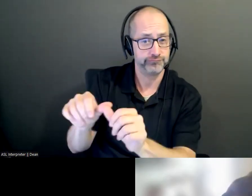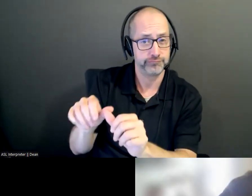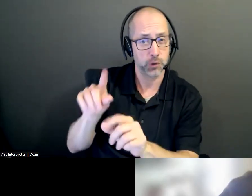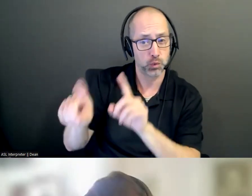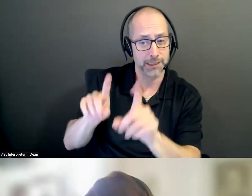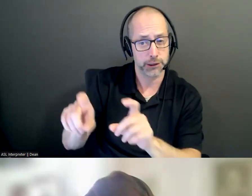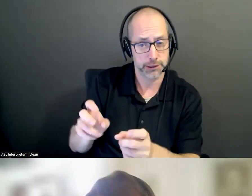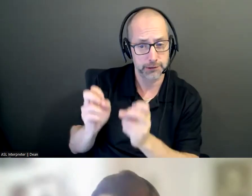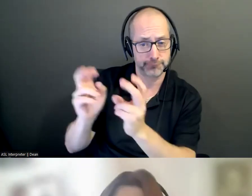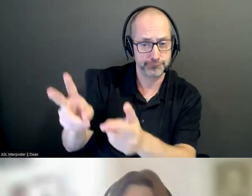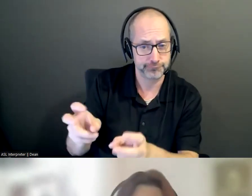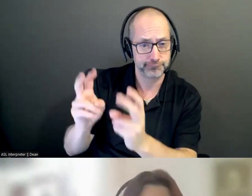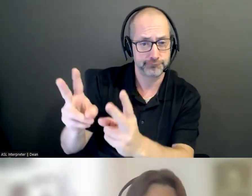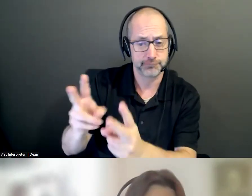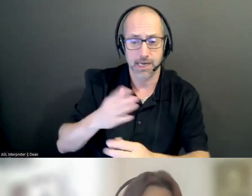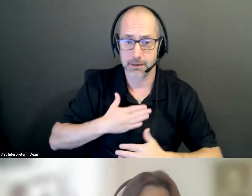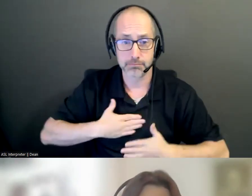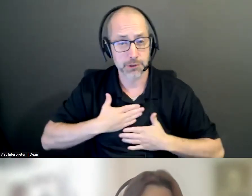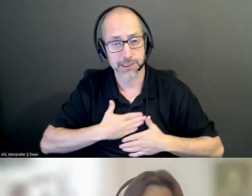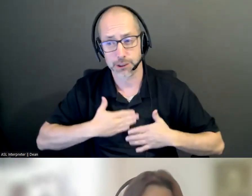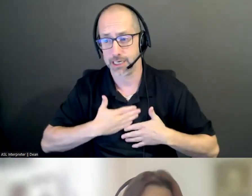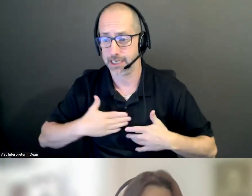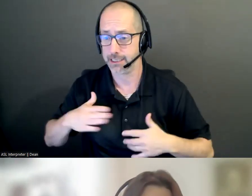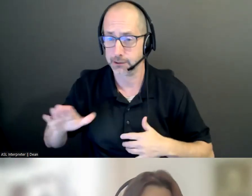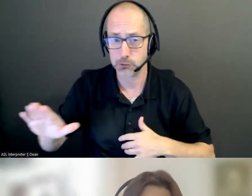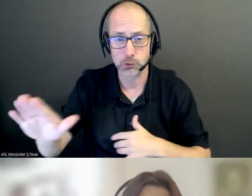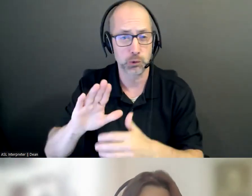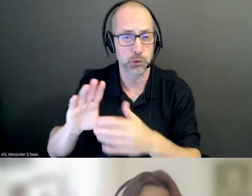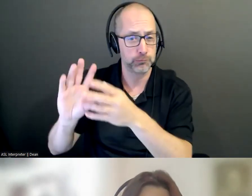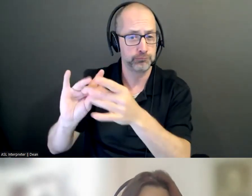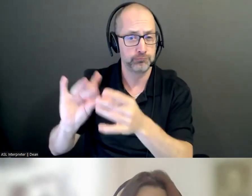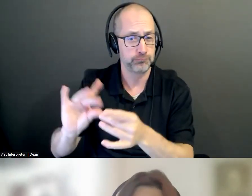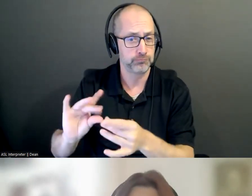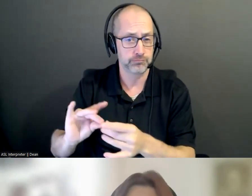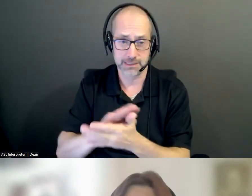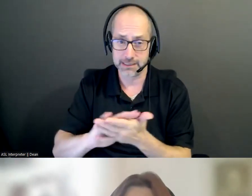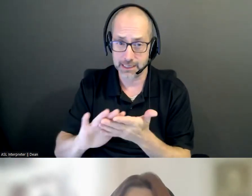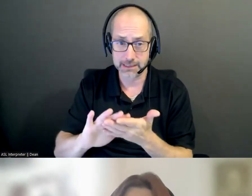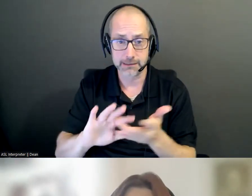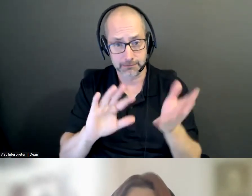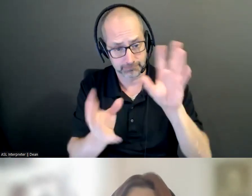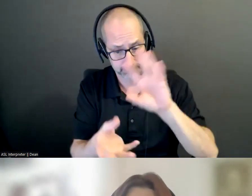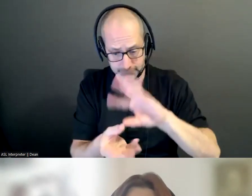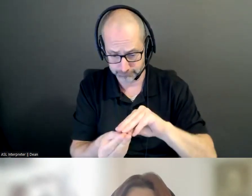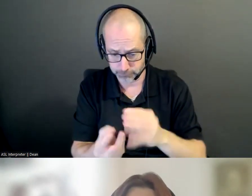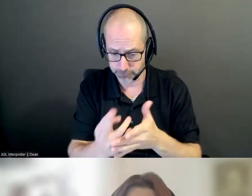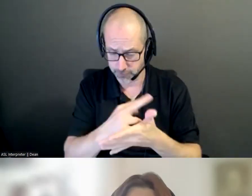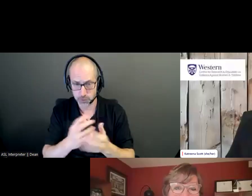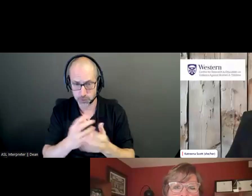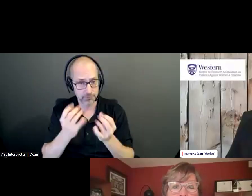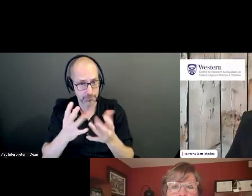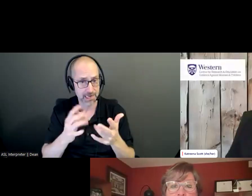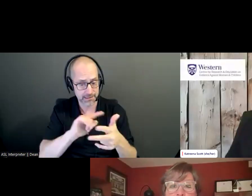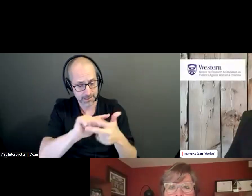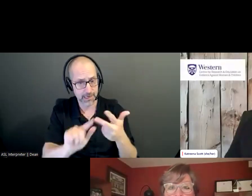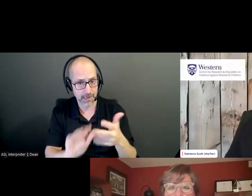really appreciate everybody sharing. I think that this was a nice overview of a number of different areas. So I'm going to start with